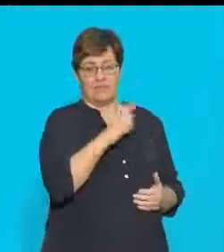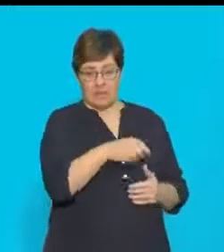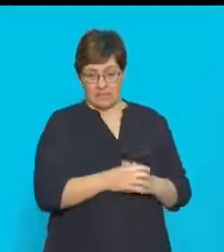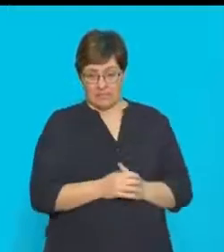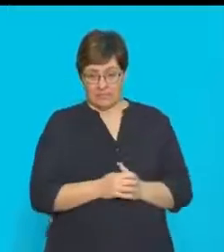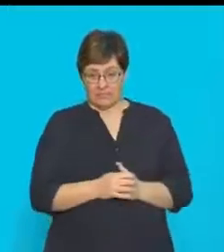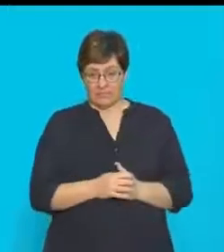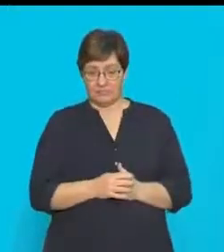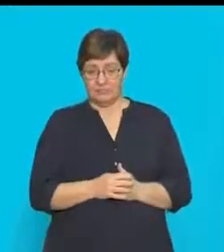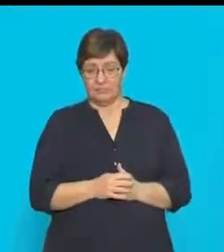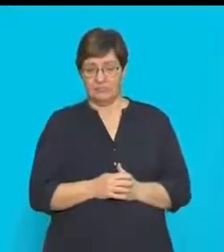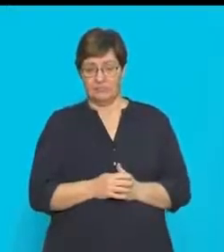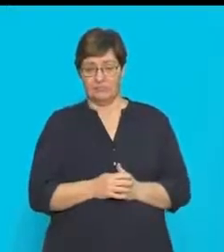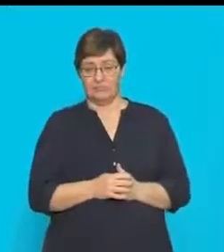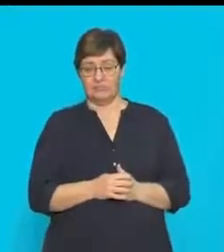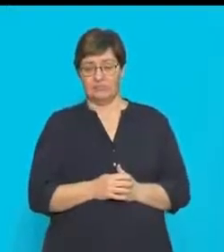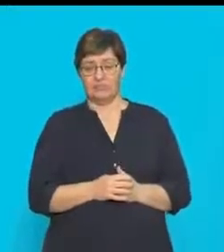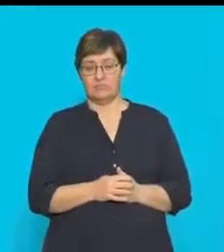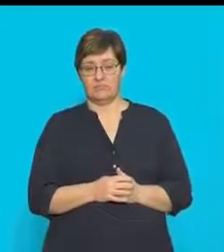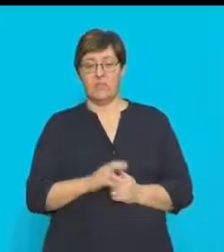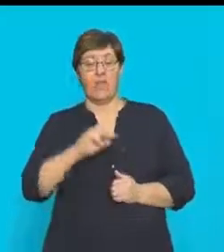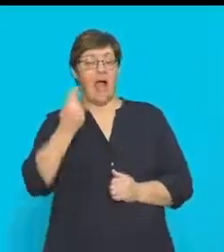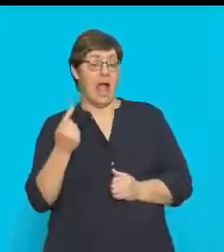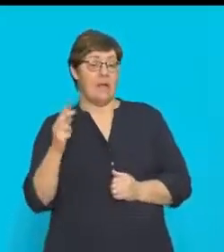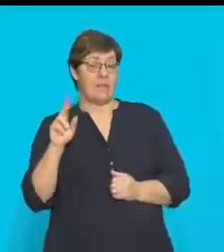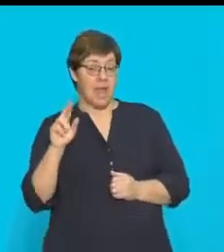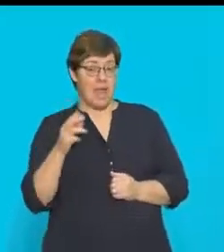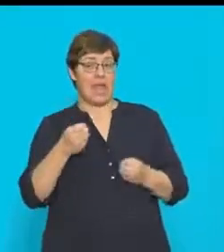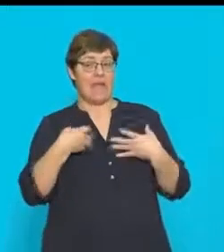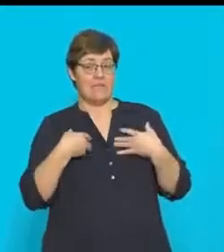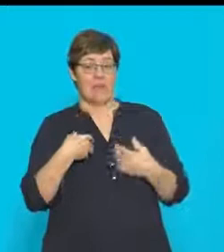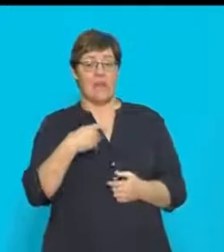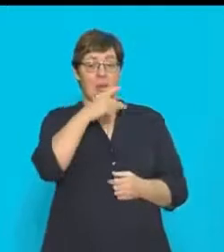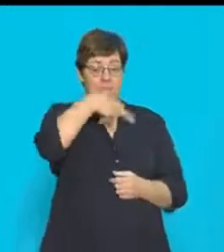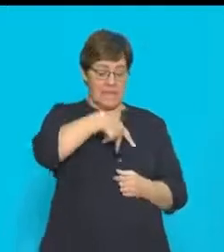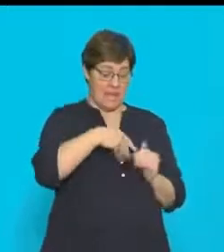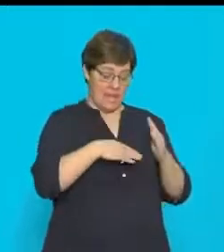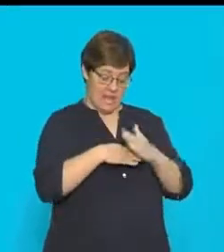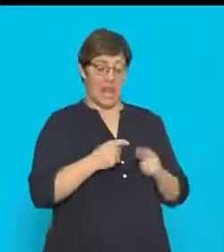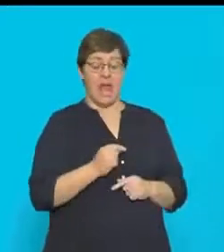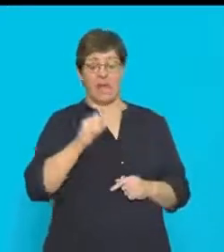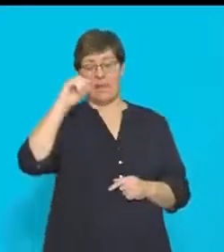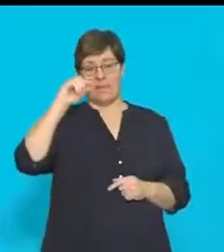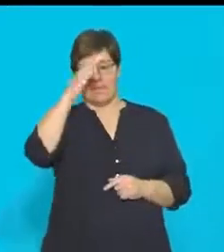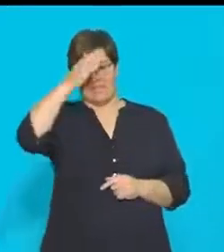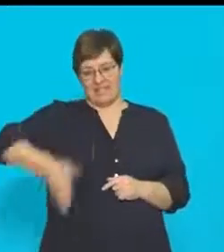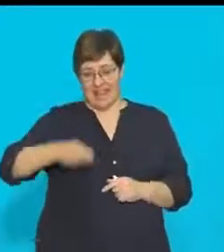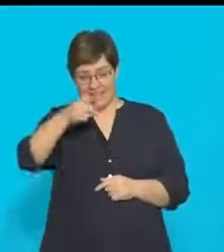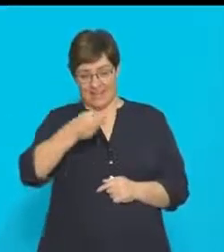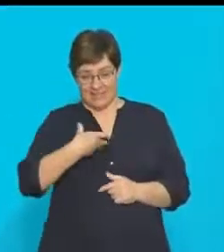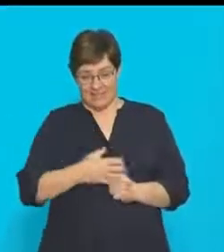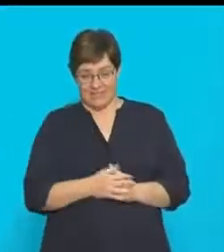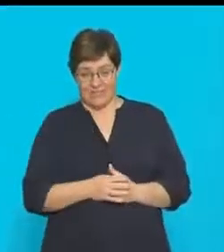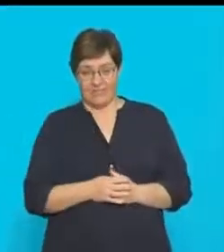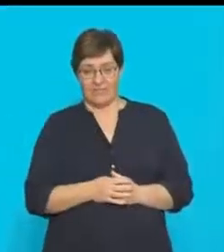R. And the other pair that is given here is P and little p. So we need